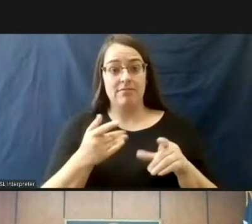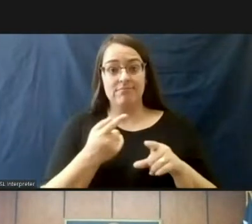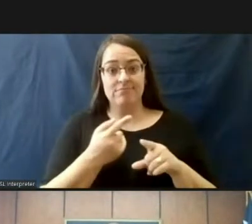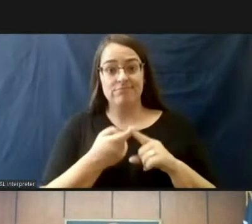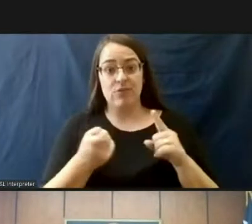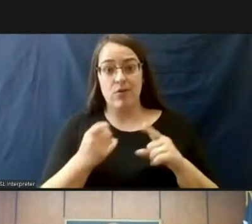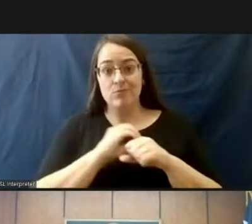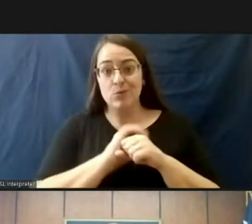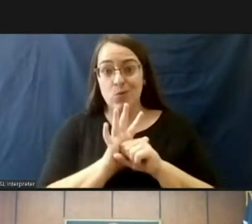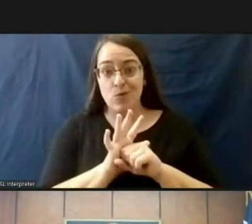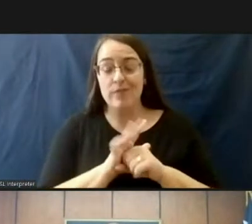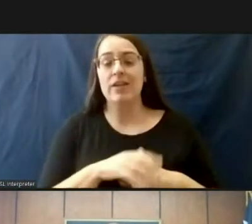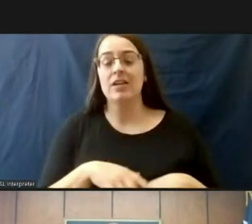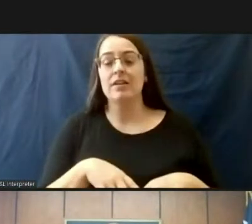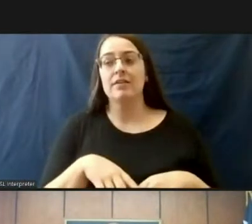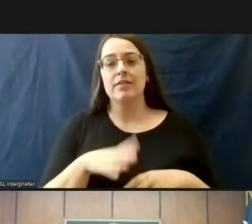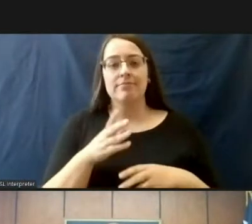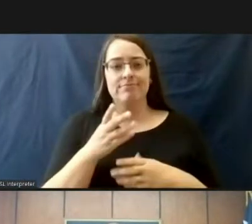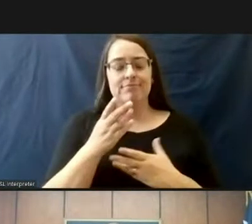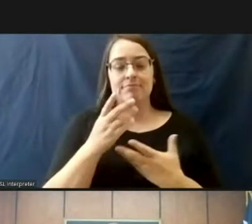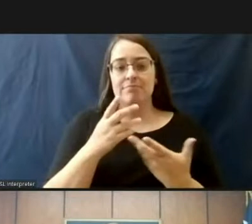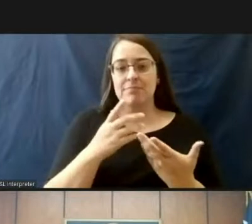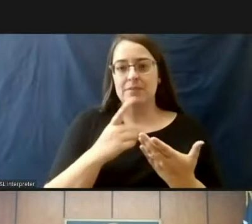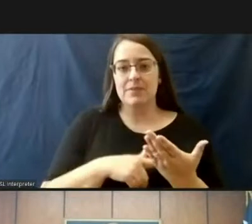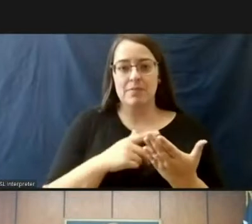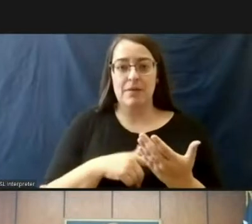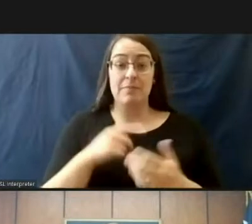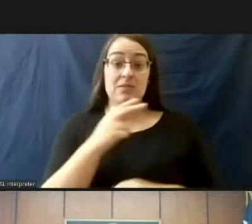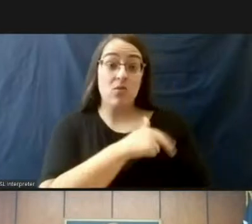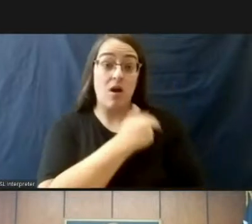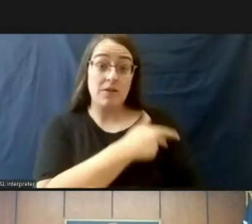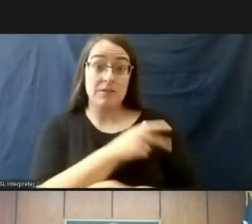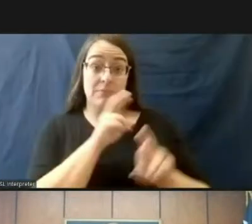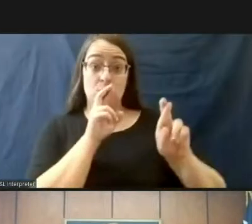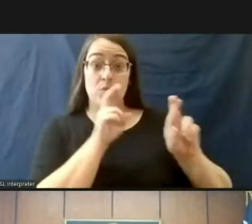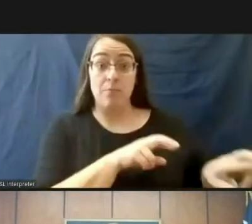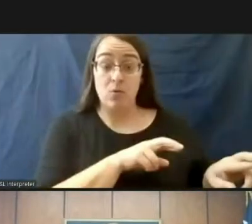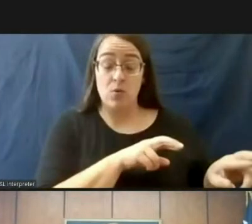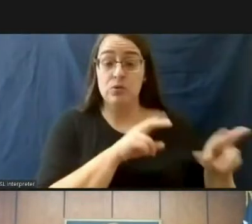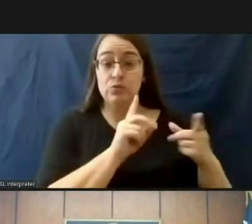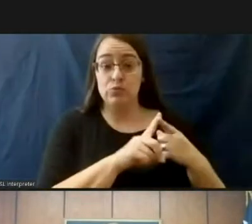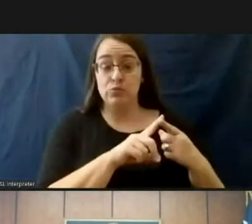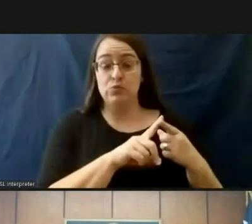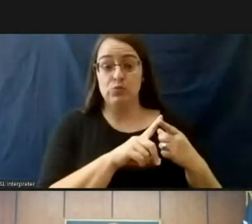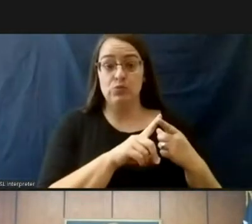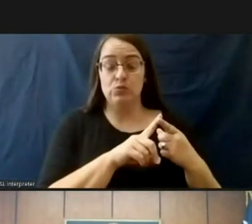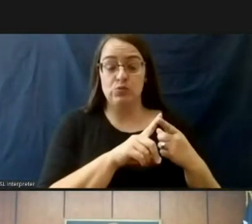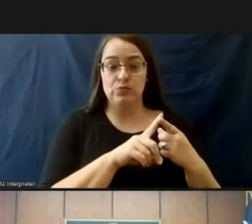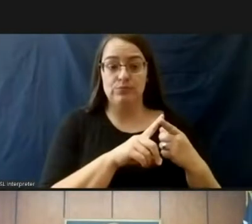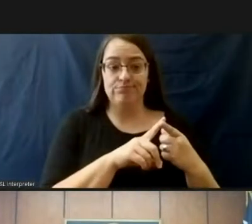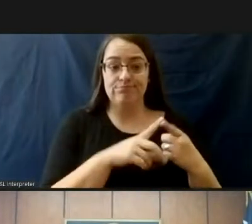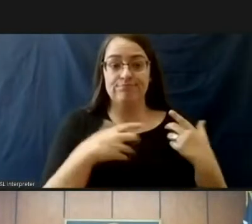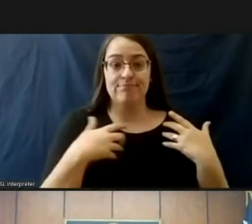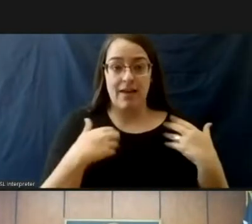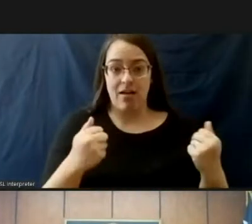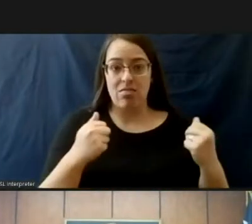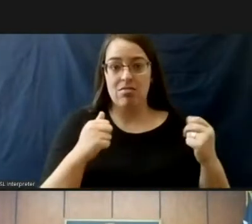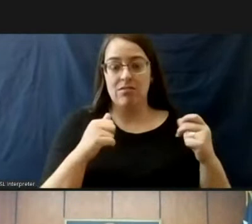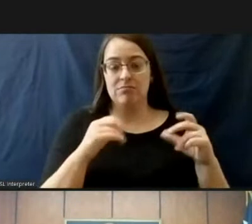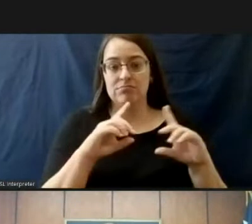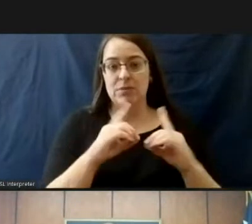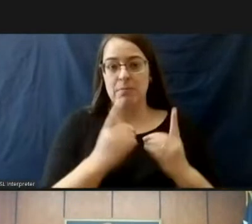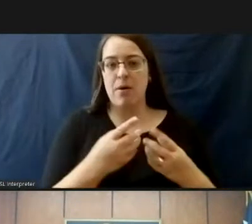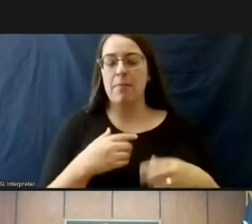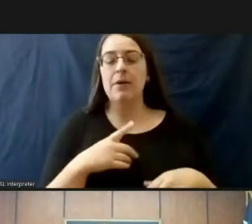ways that those get reported. They get reported via the hospital directly to the health department, but they also get